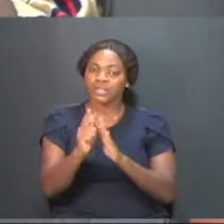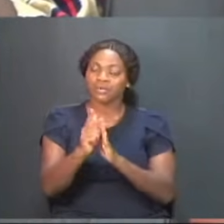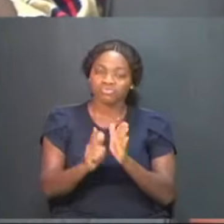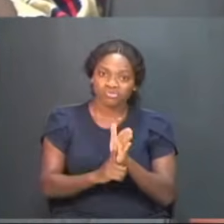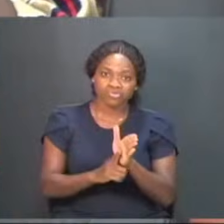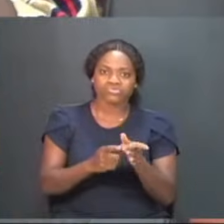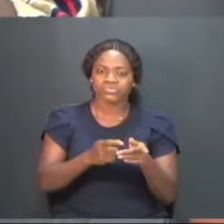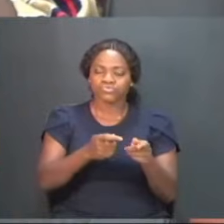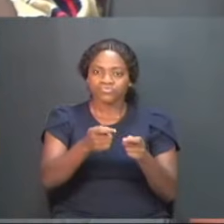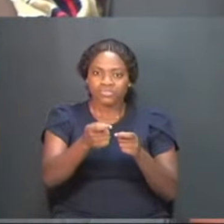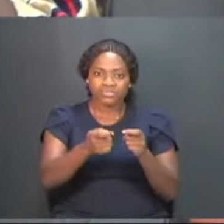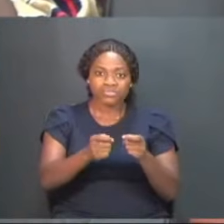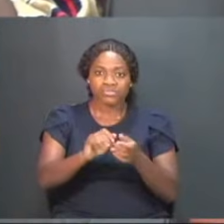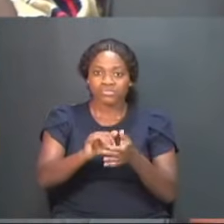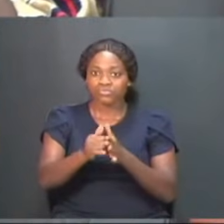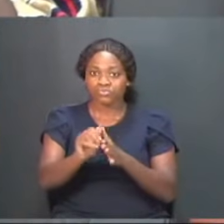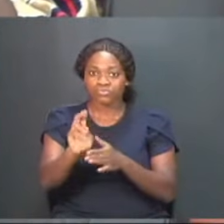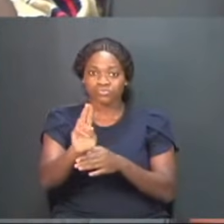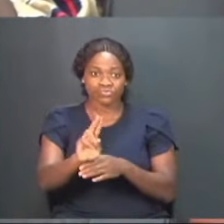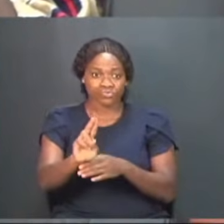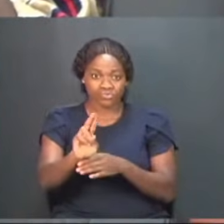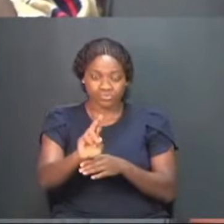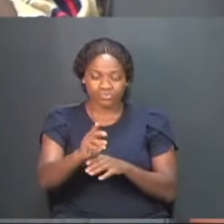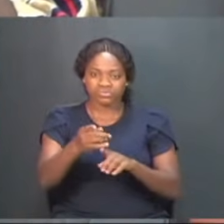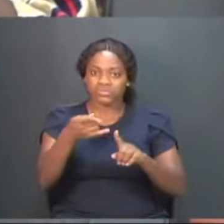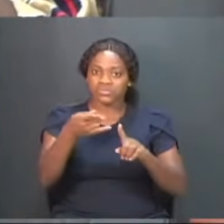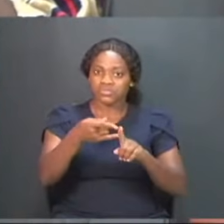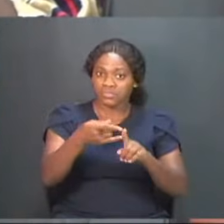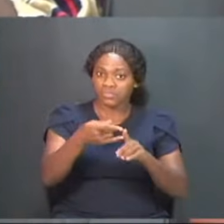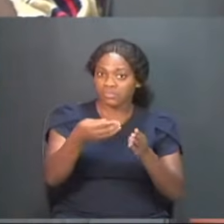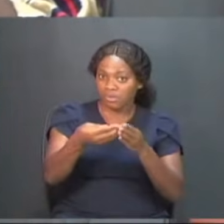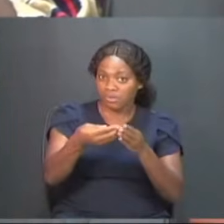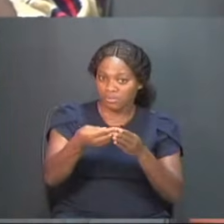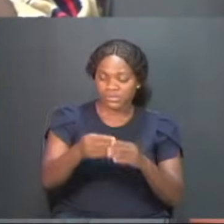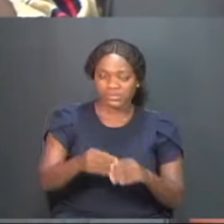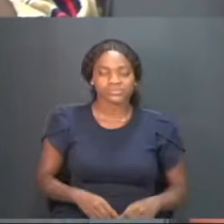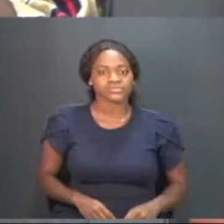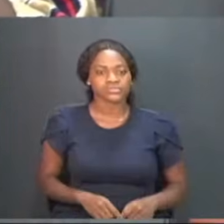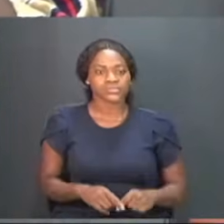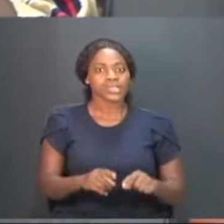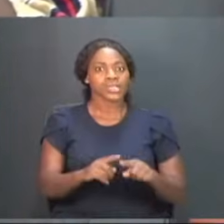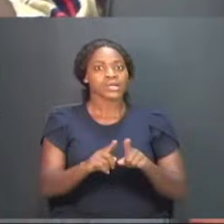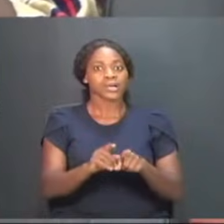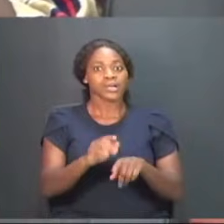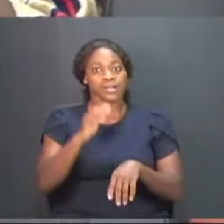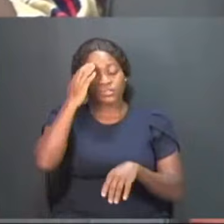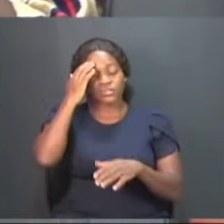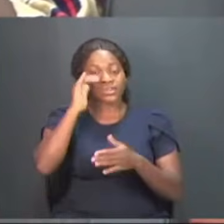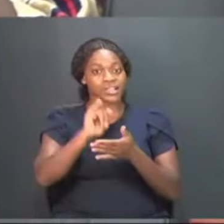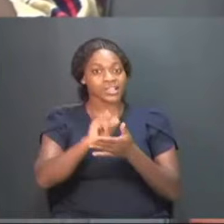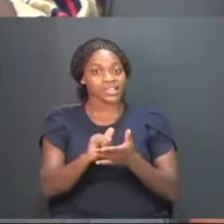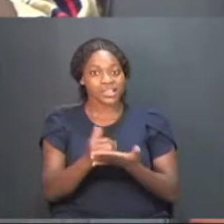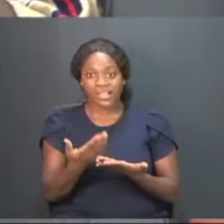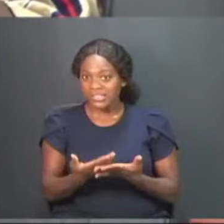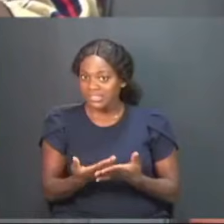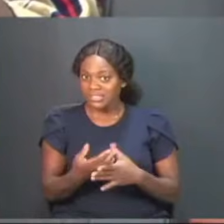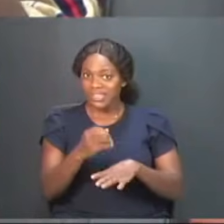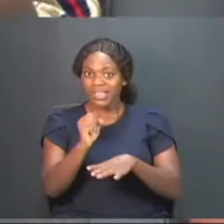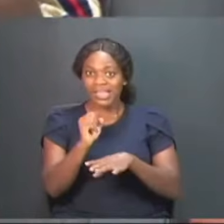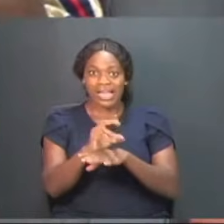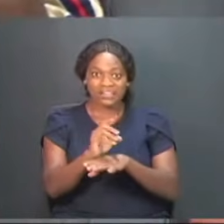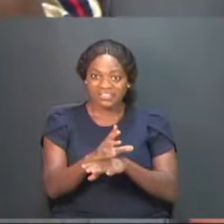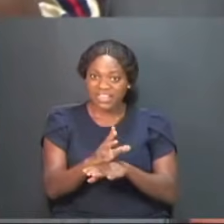direct users of this virtual asset. However, we all know that guidelines is not enough, it's